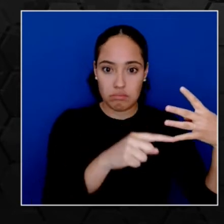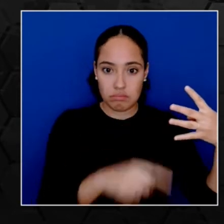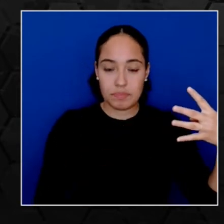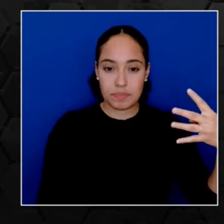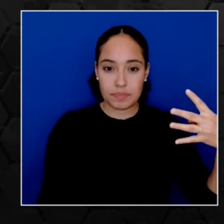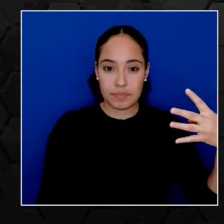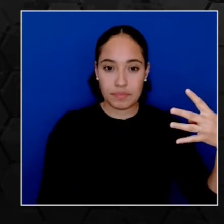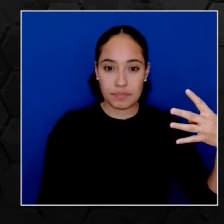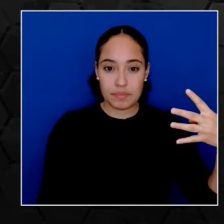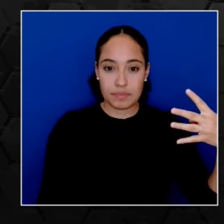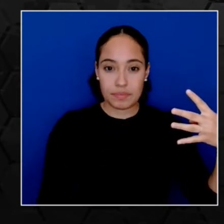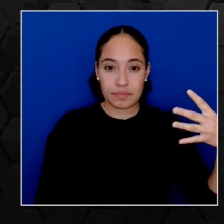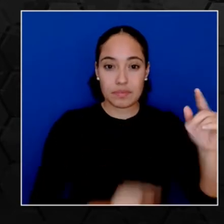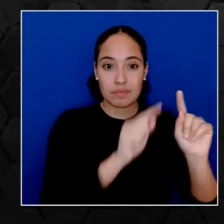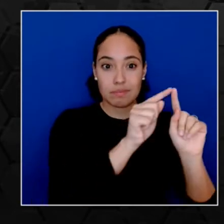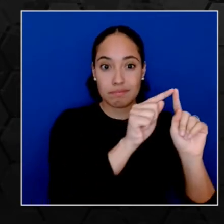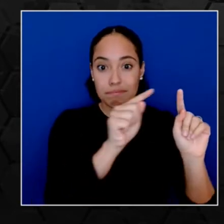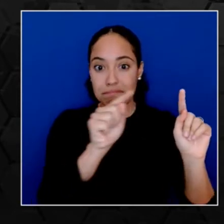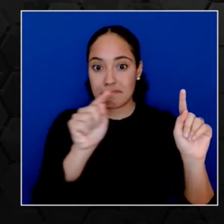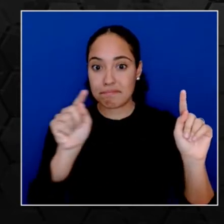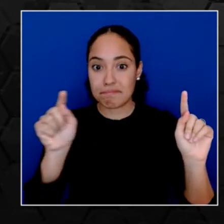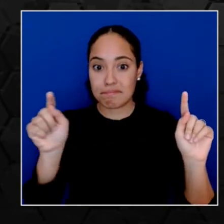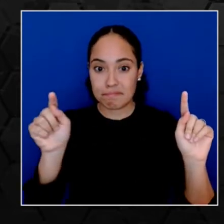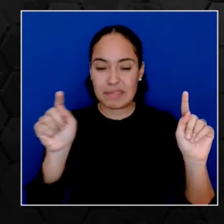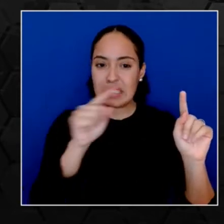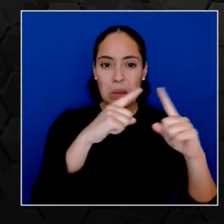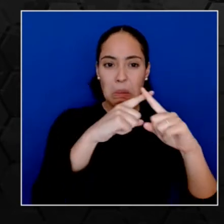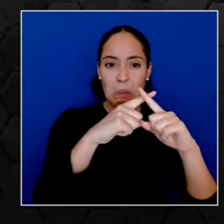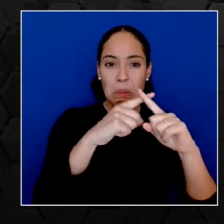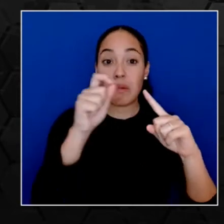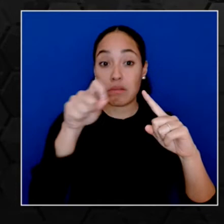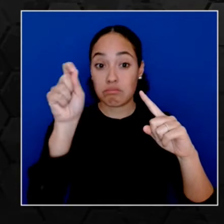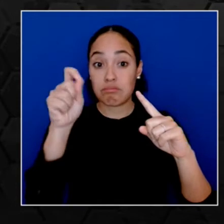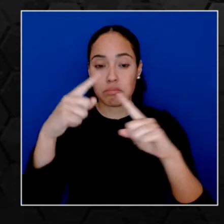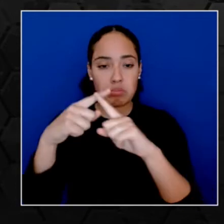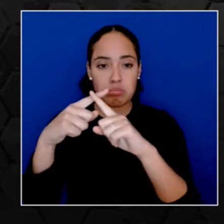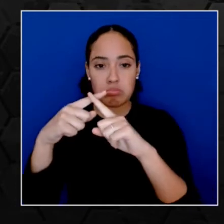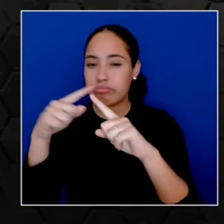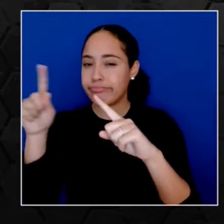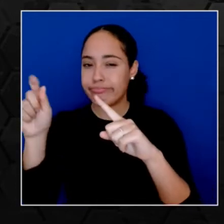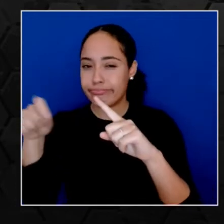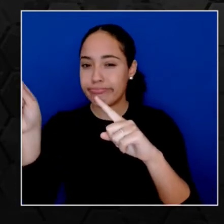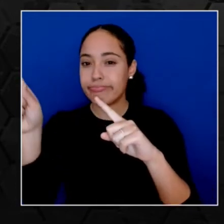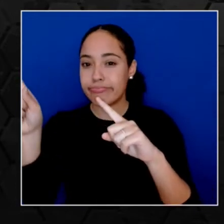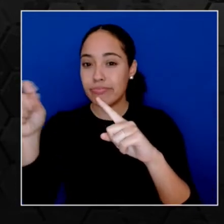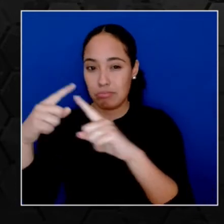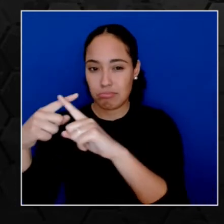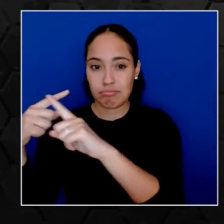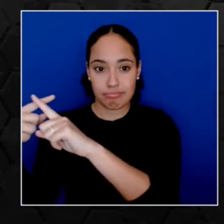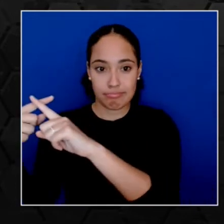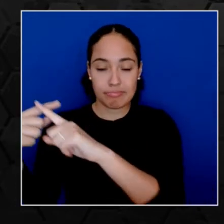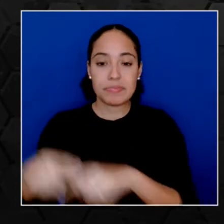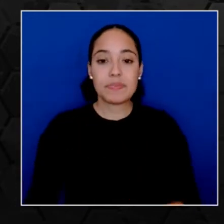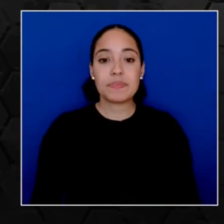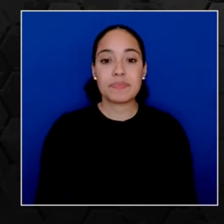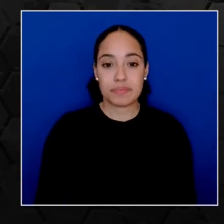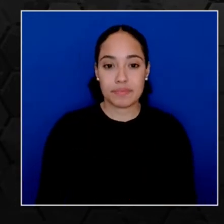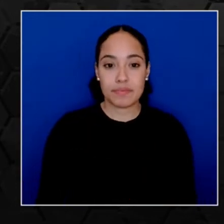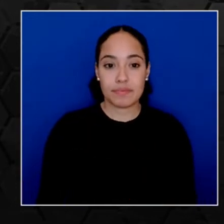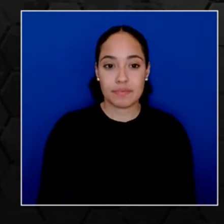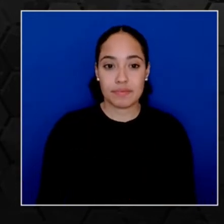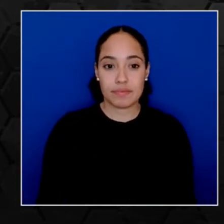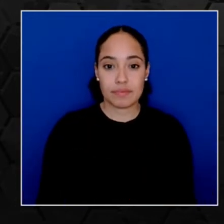So like for example here like let's say like he has already seen some movies, so that is crossed